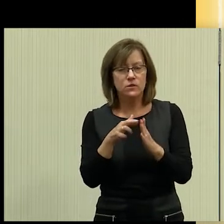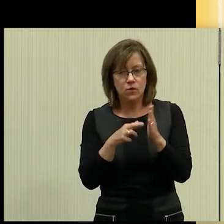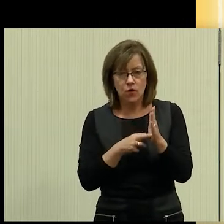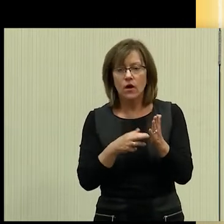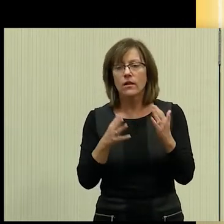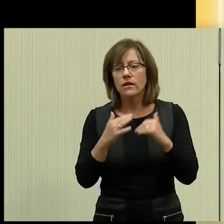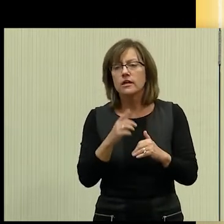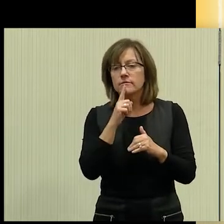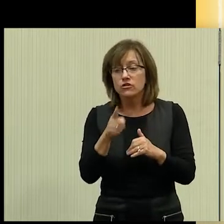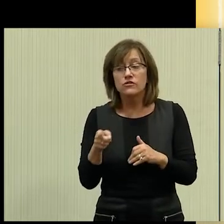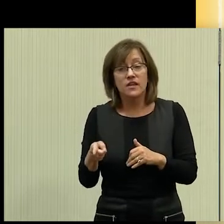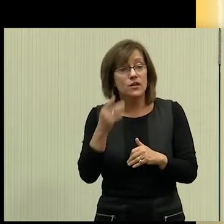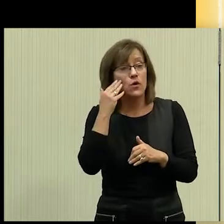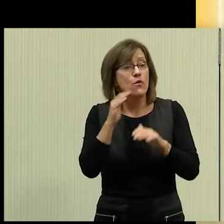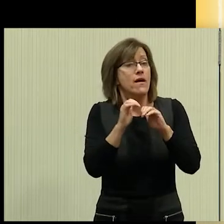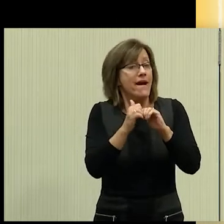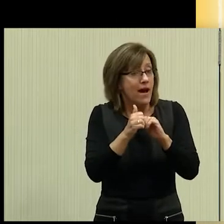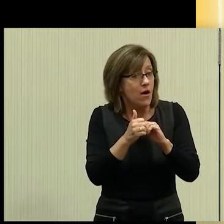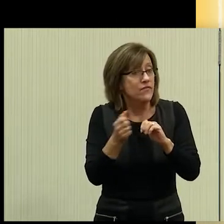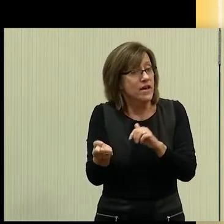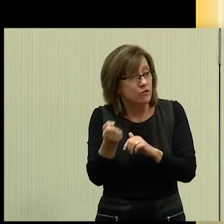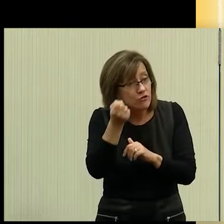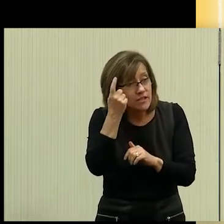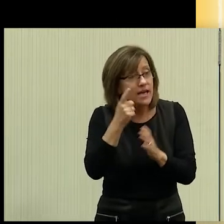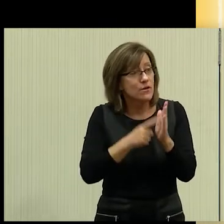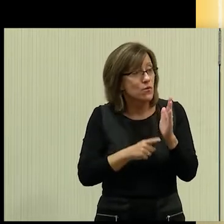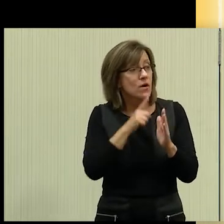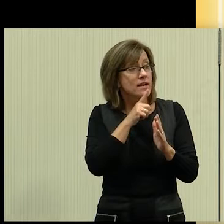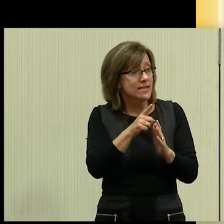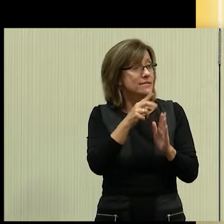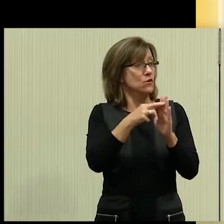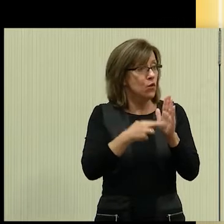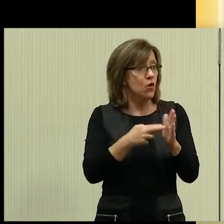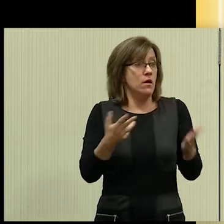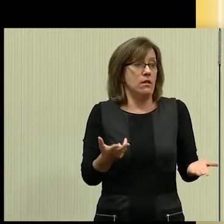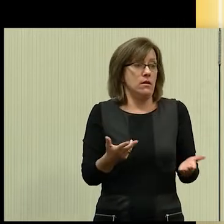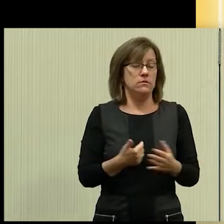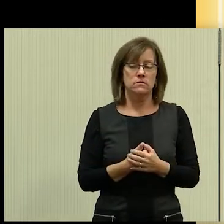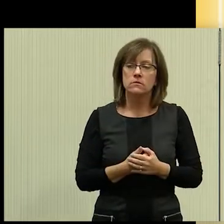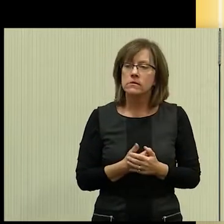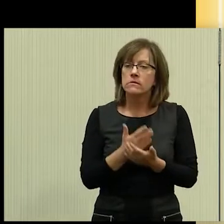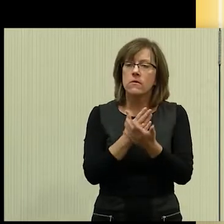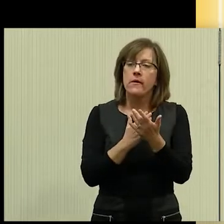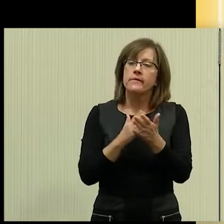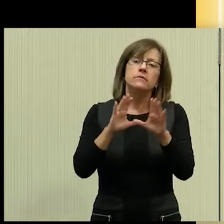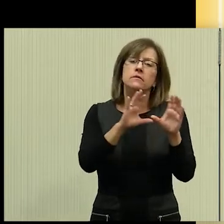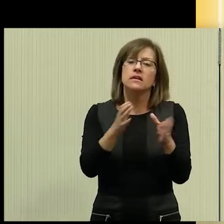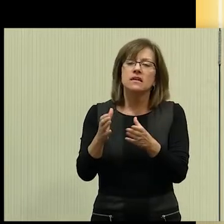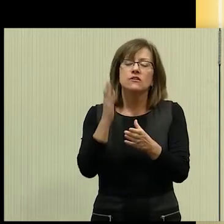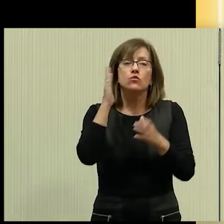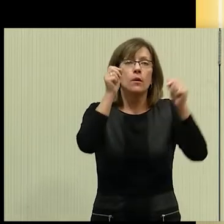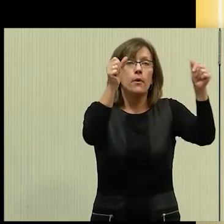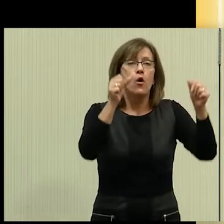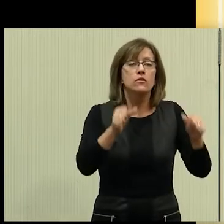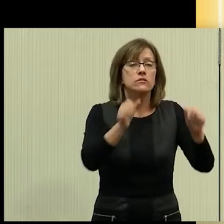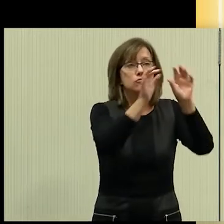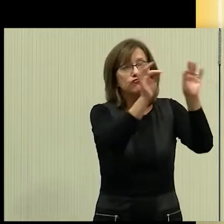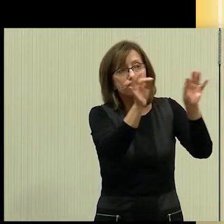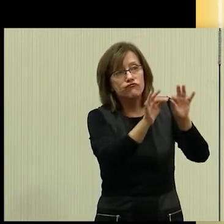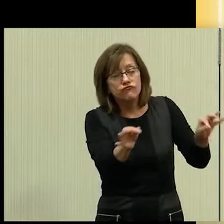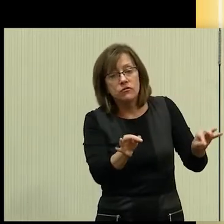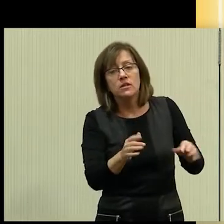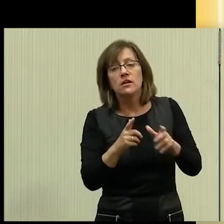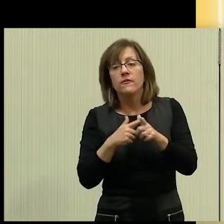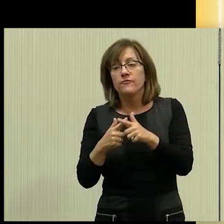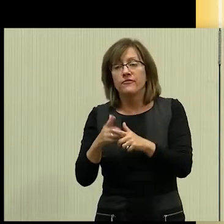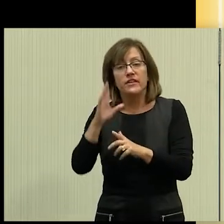know how to engage in the rule. So make sure they understand what the rule is. So, you know, some classes will post their rules, and again, have the children come